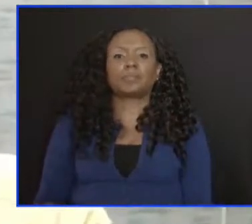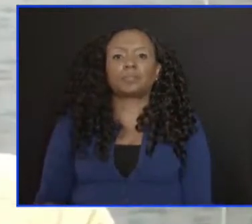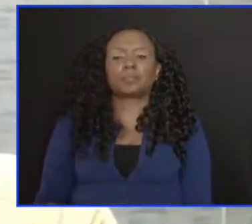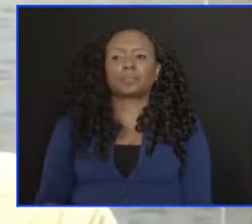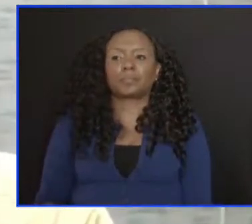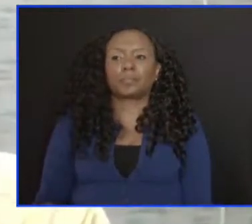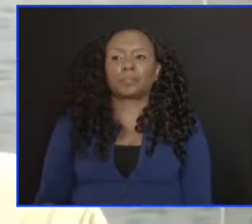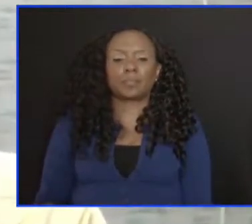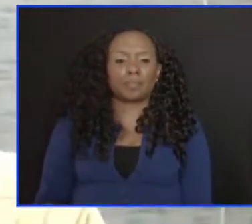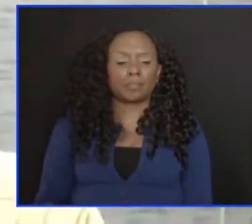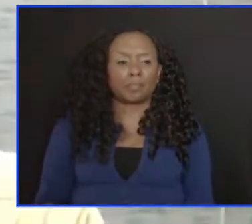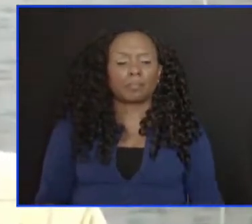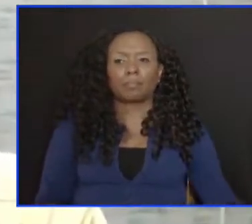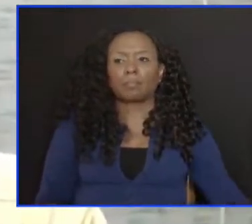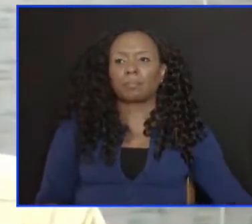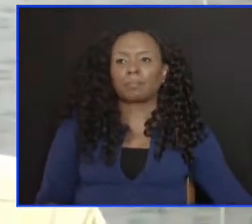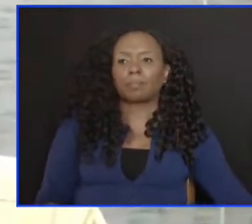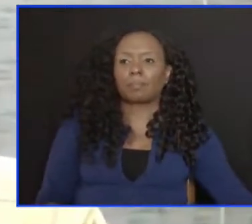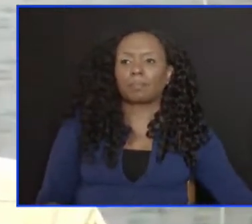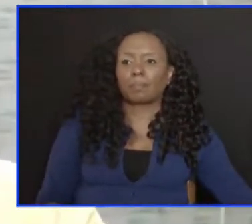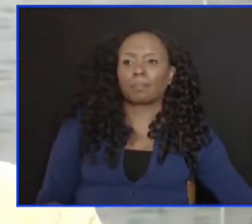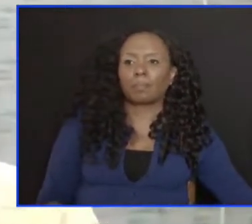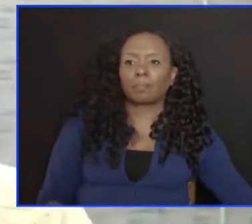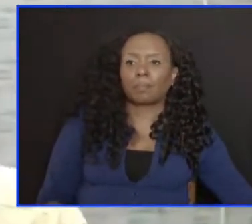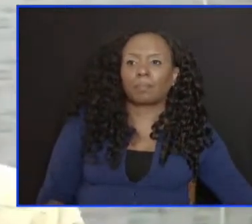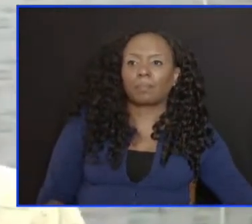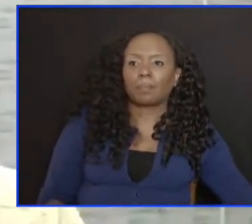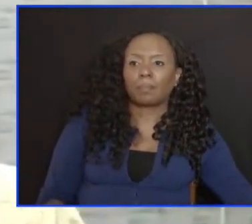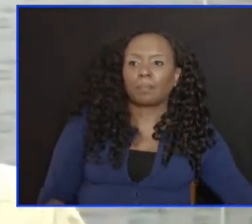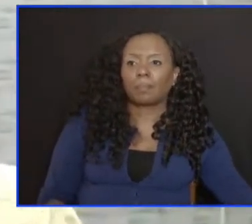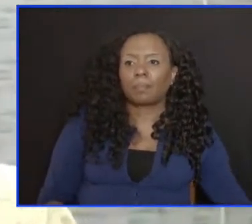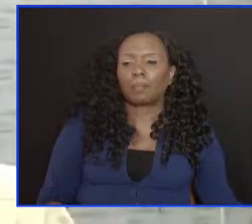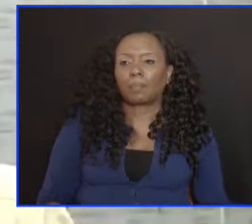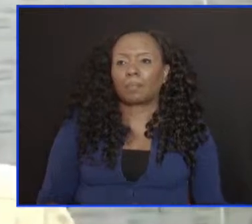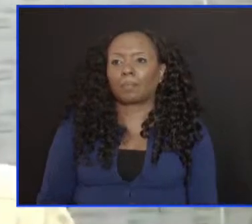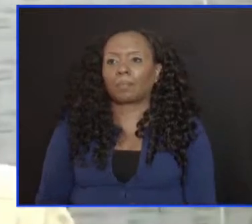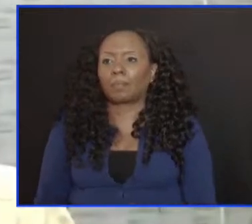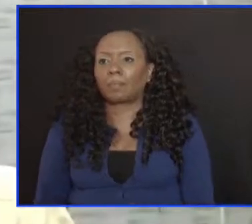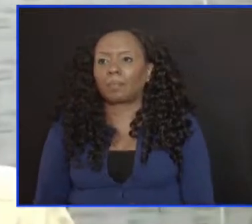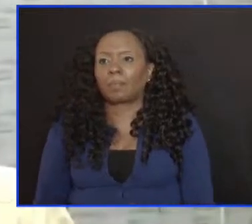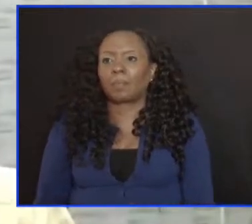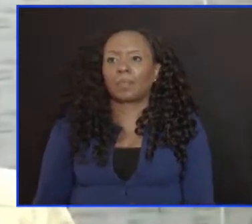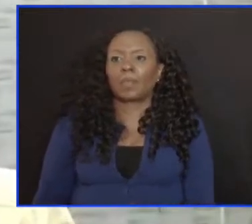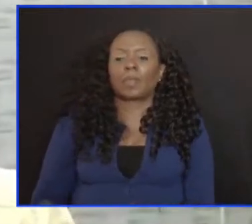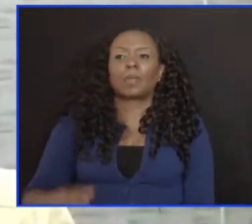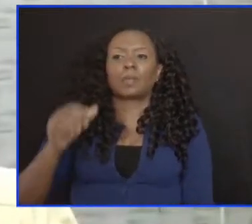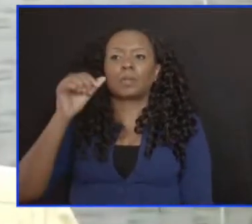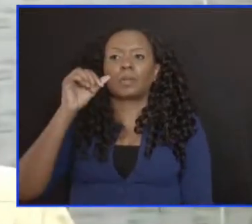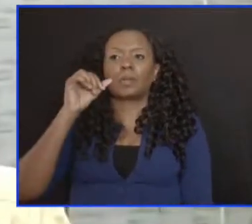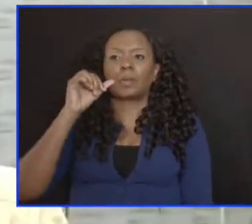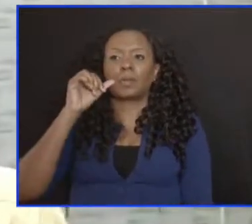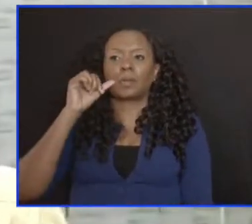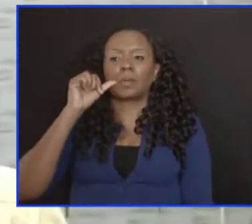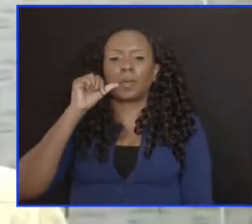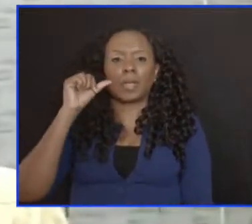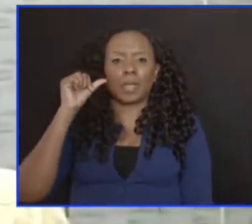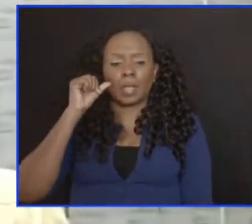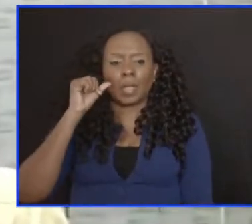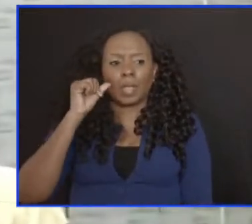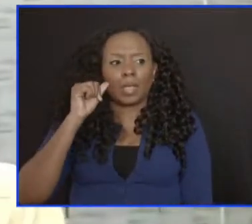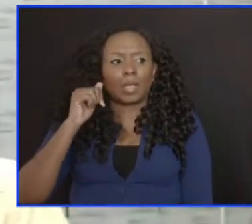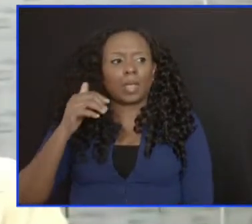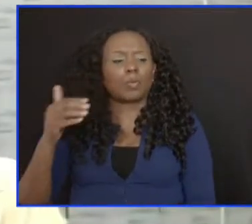That new ruling caught most of us by surprise yesterday, but are we looking to open a can of worms where